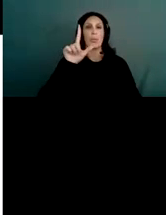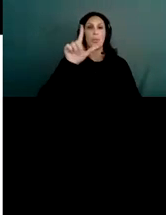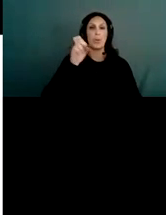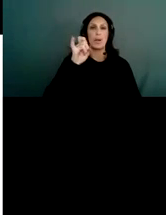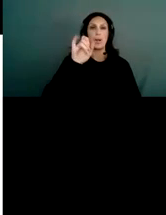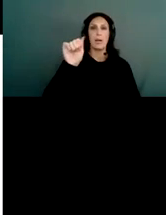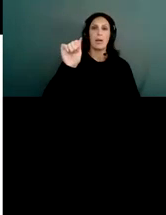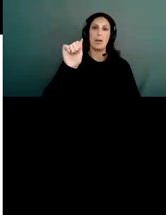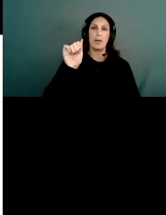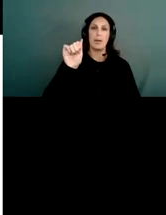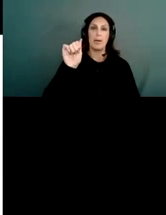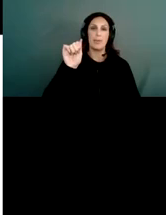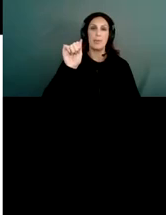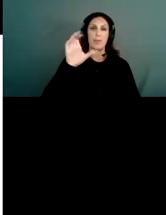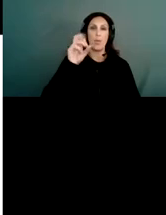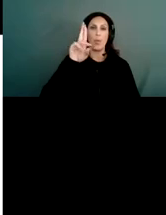home.